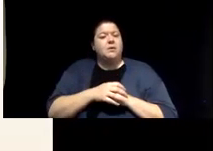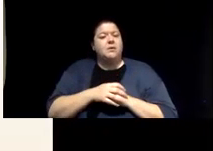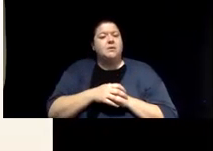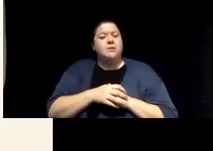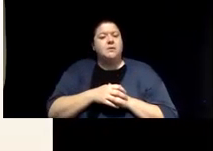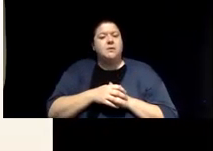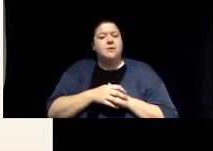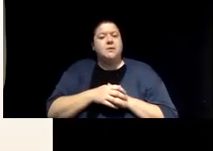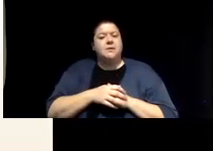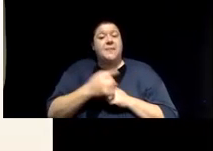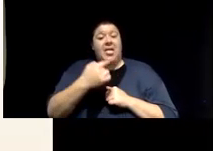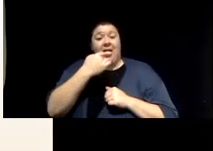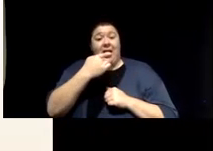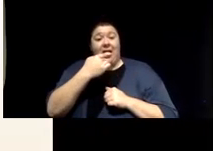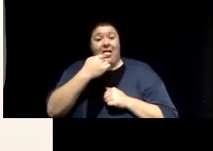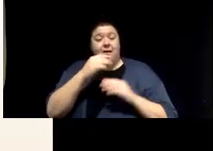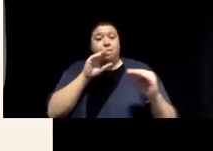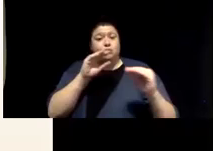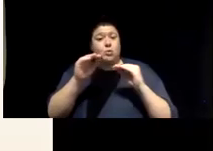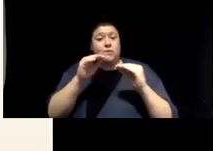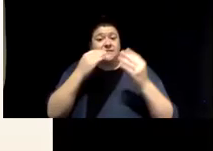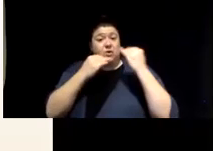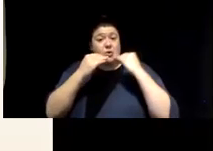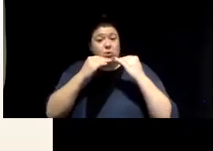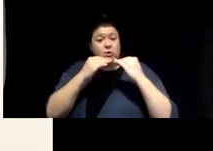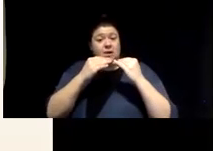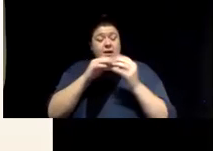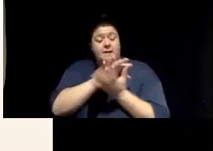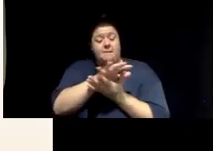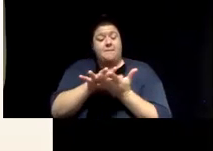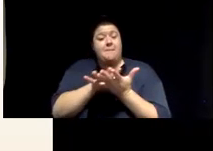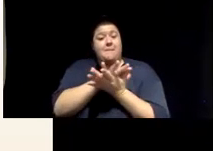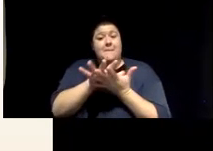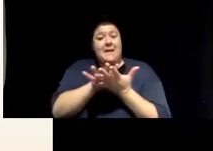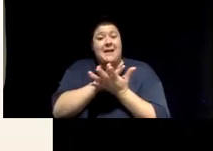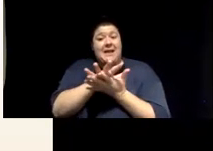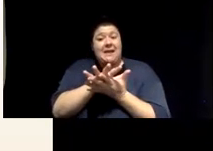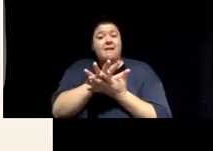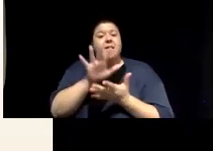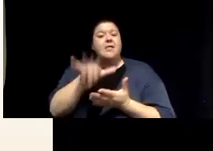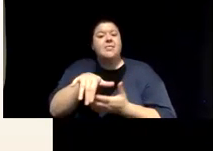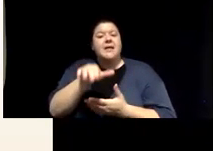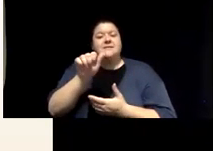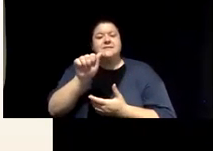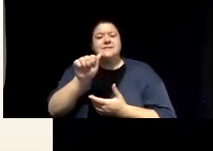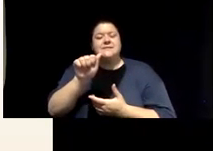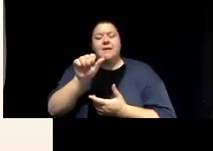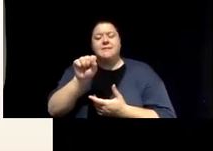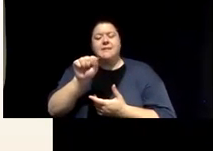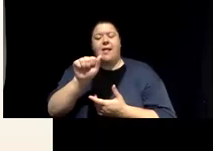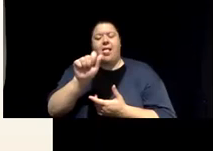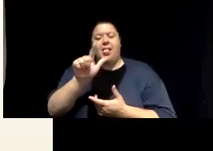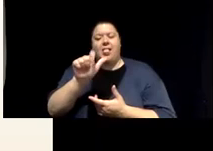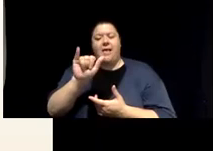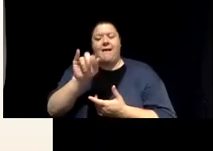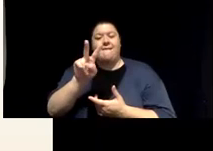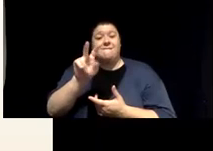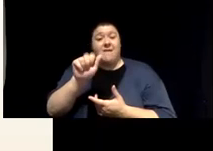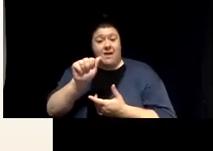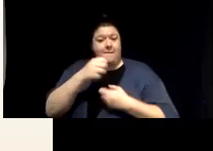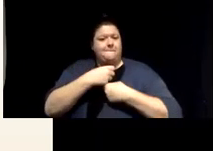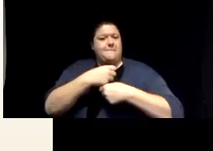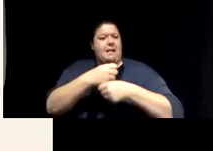The tongue moves food around. It also, because that's where your salivary glands are, it produces